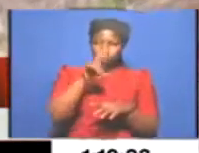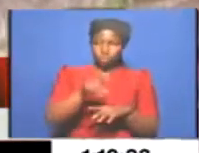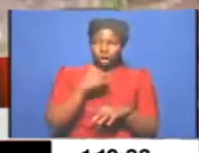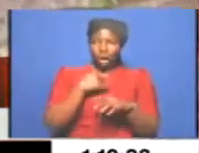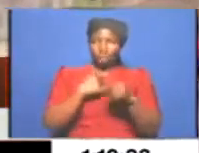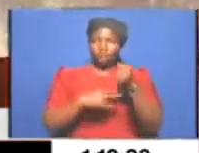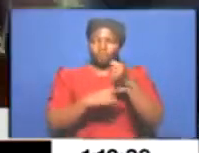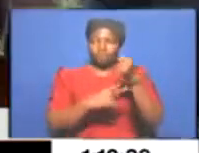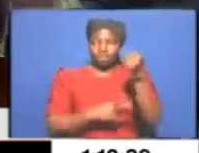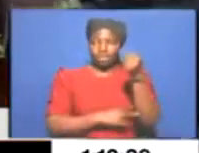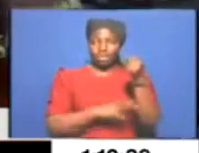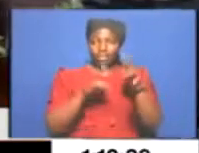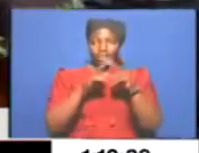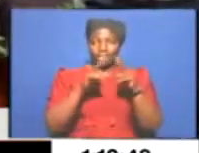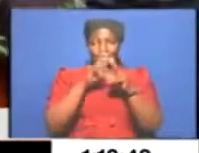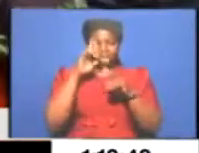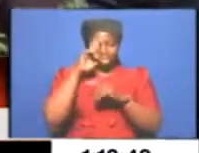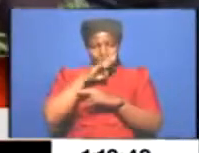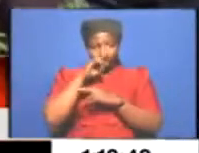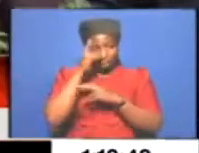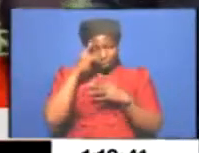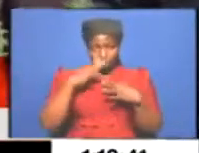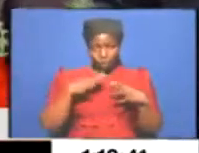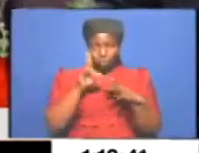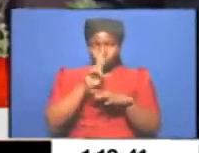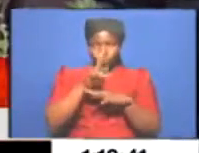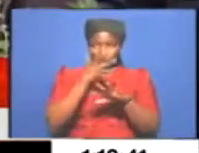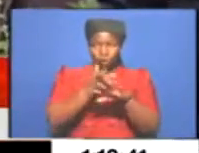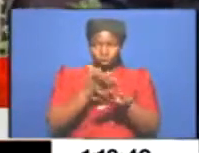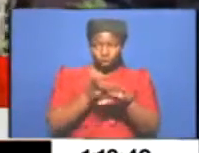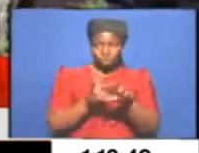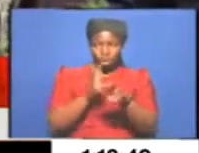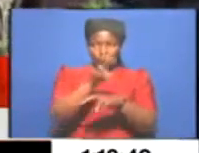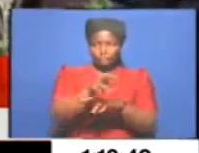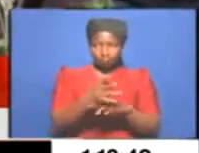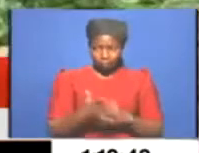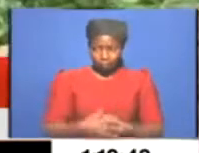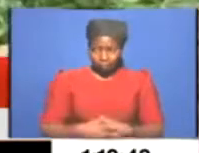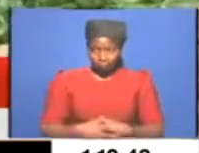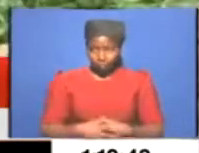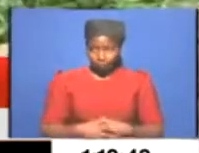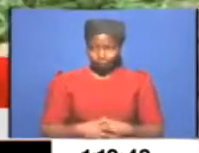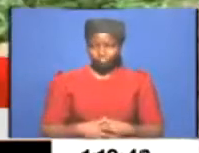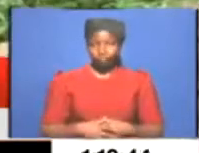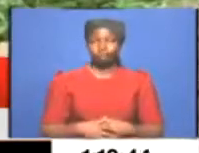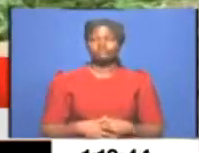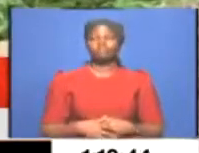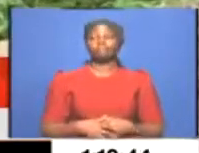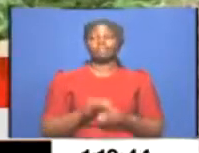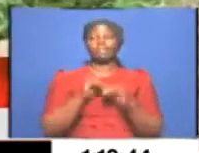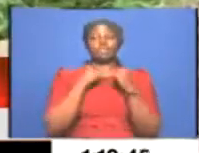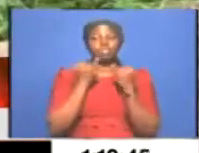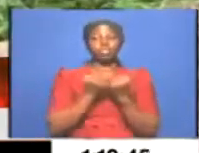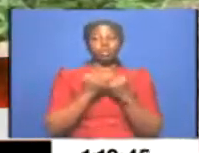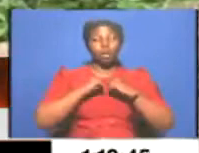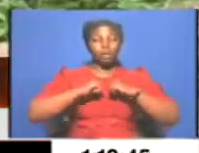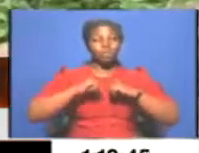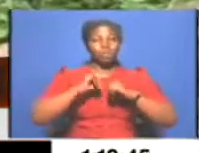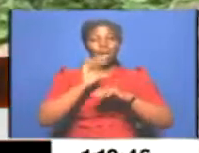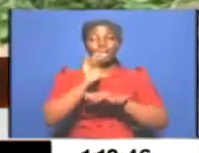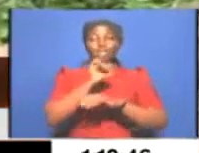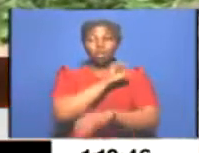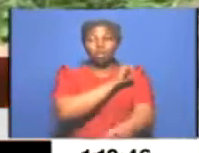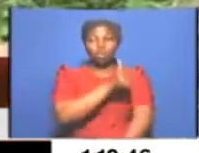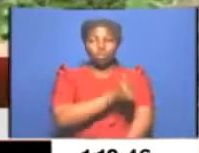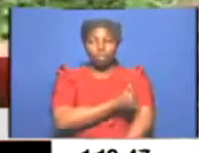watu wanavukia kwa mawe. The institute's principal, John Ndiragu, urged the relevant authorities to place warning